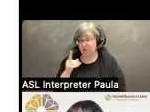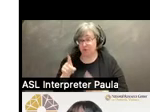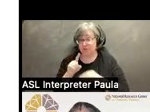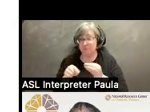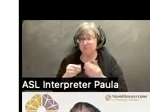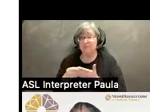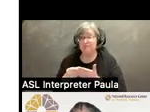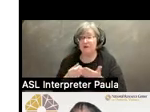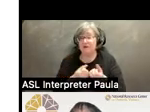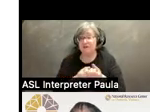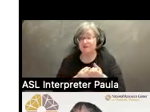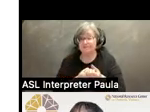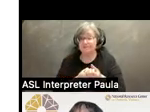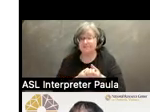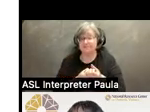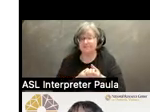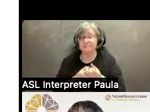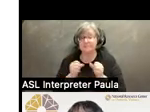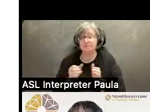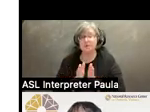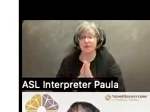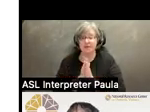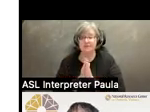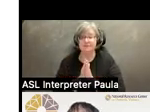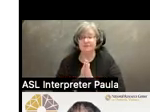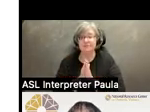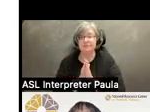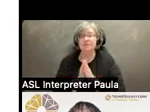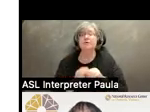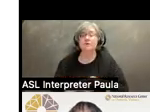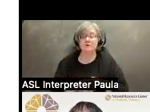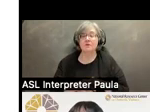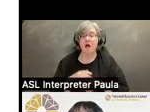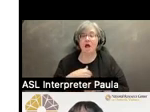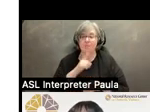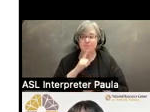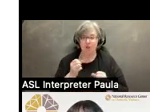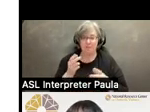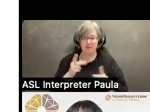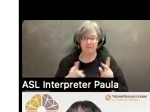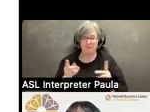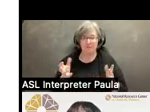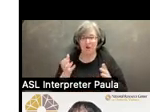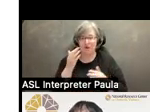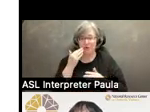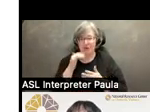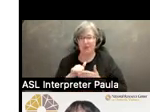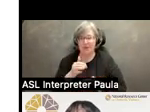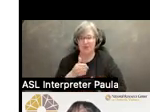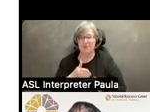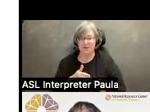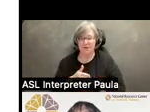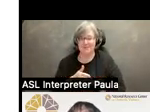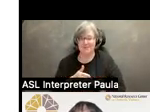piece to bring into the discussion, because I'm sure many people would like to know that portion of